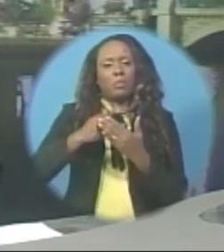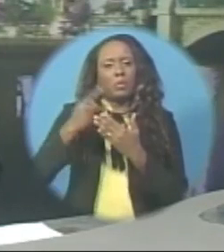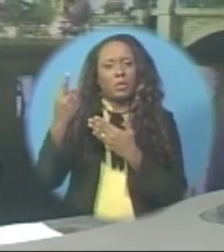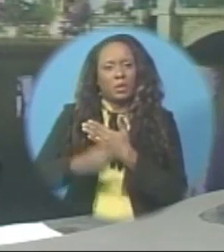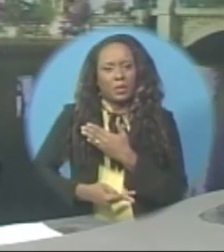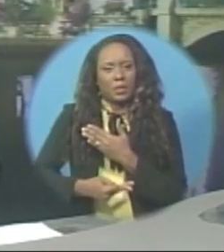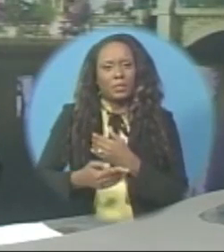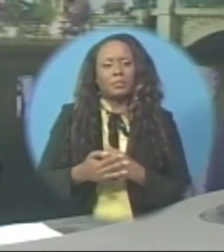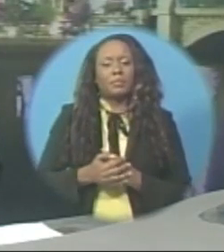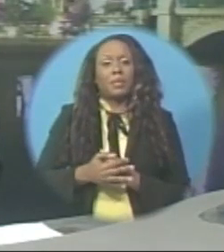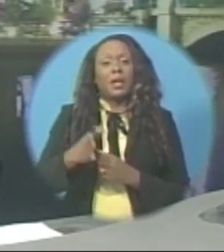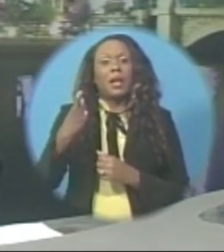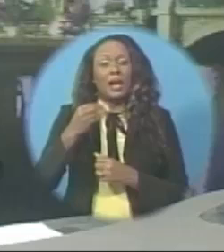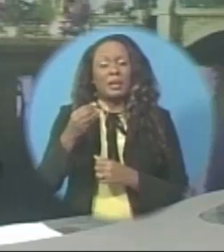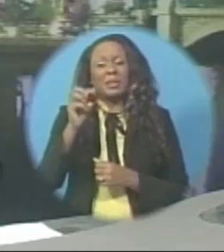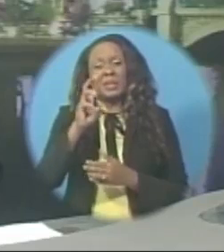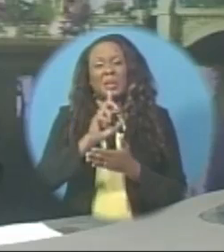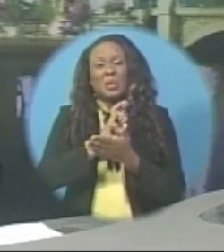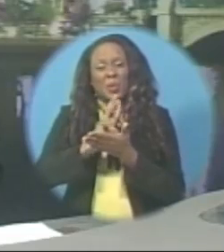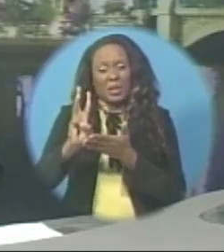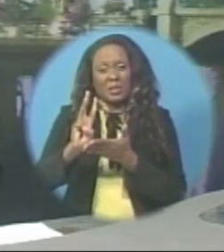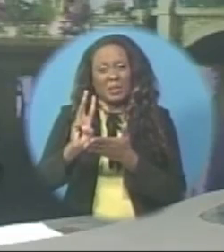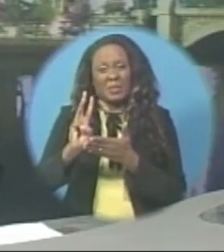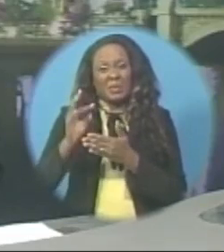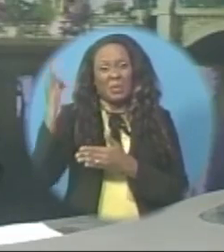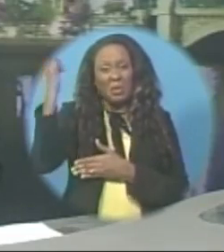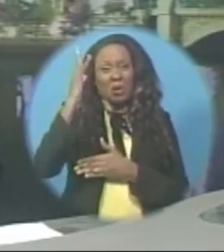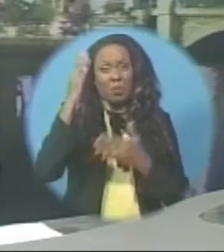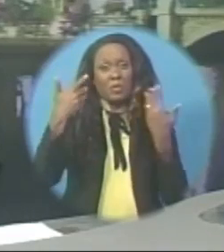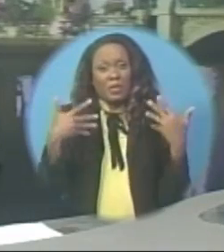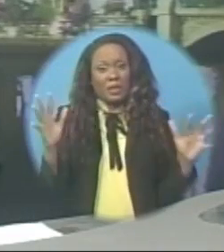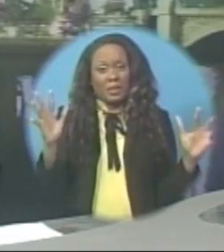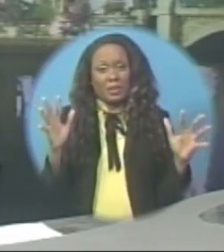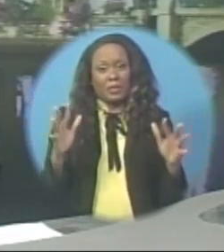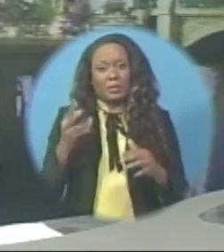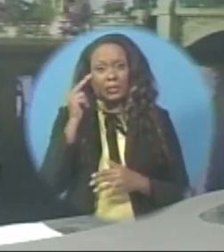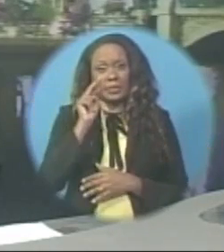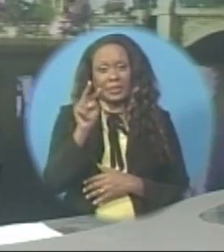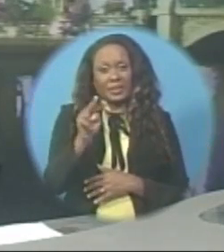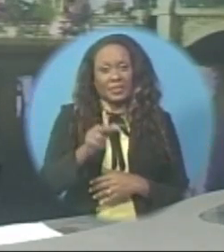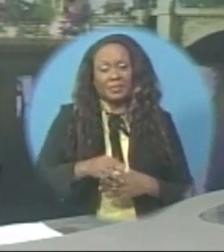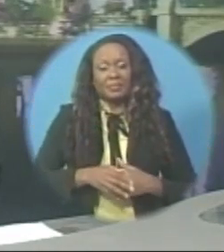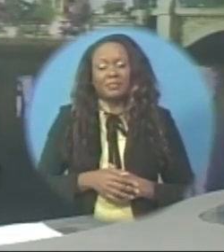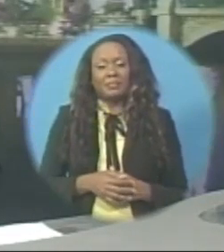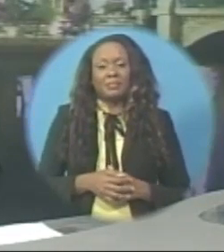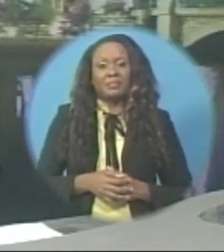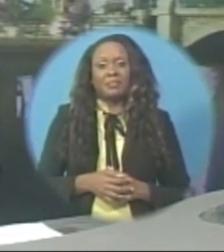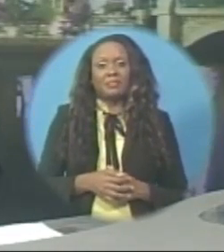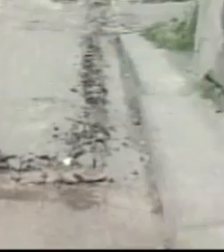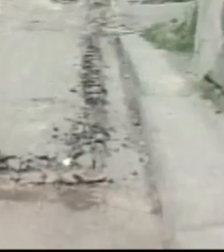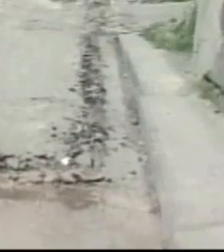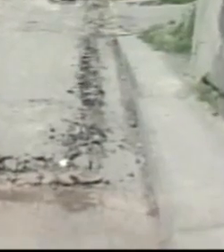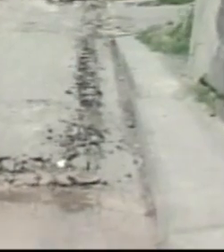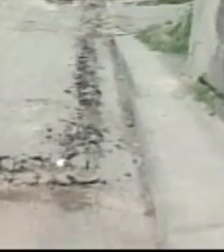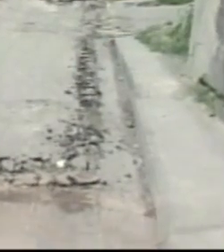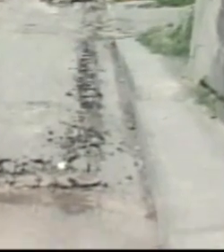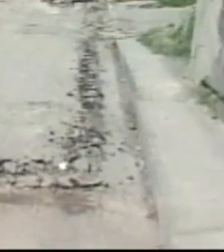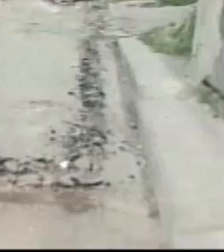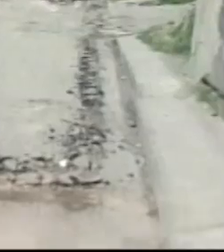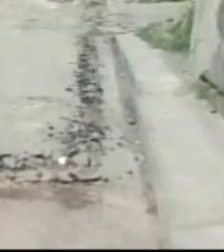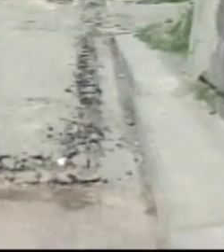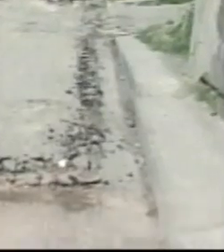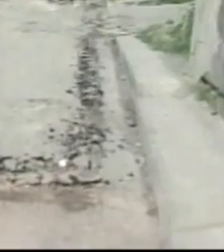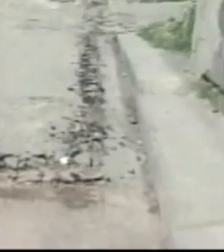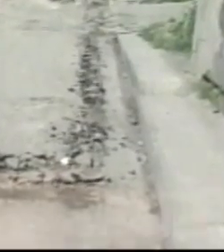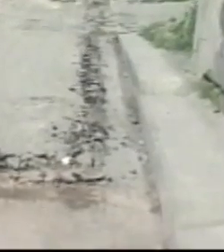to the media at Goodland St. Michael, the first stop in the initiative. More from Lisa Broom. A crew from the ministry